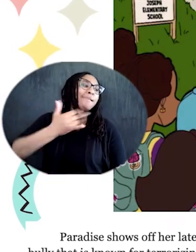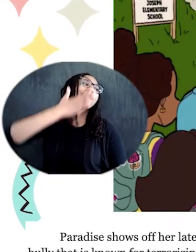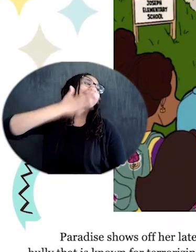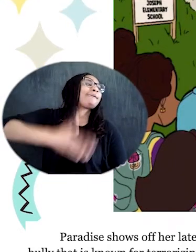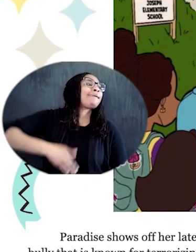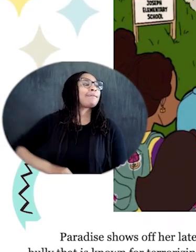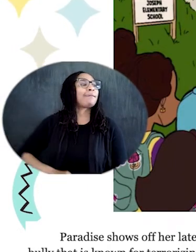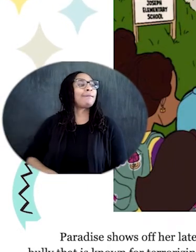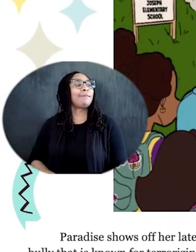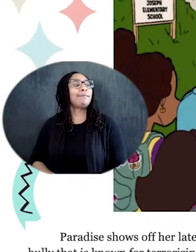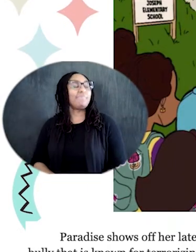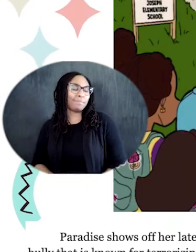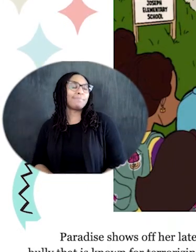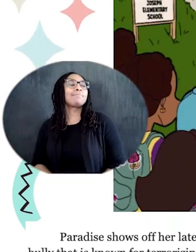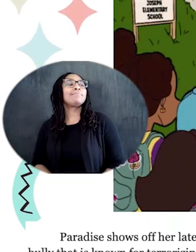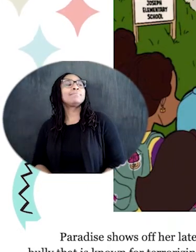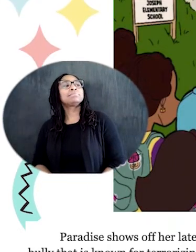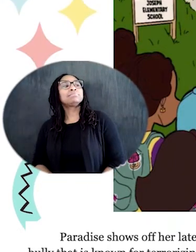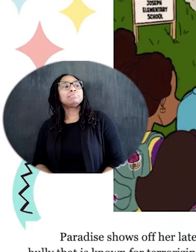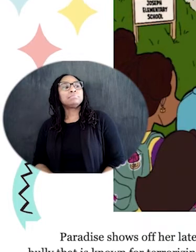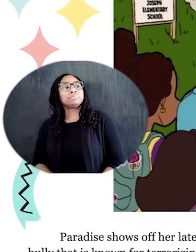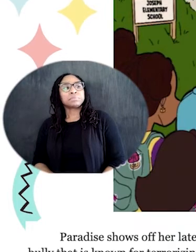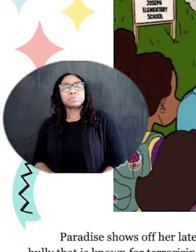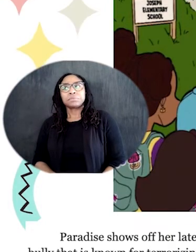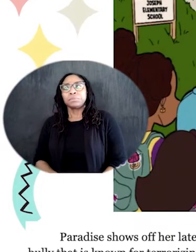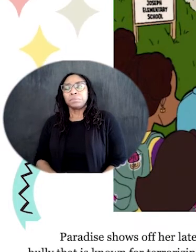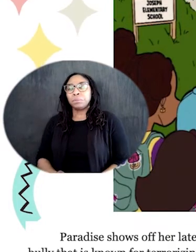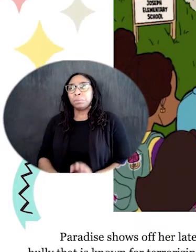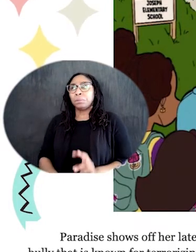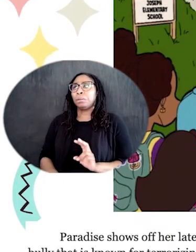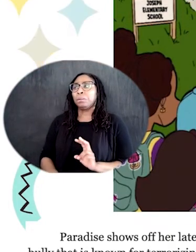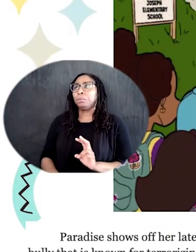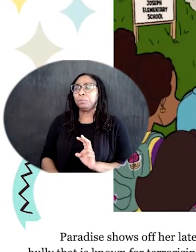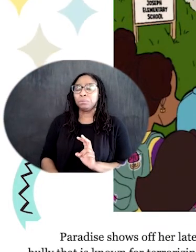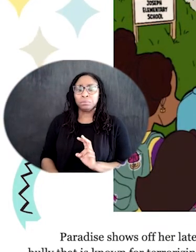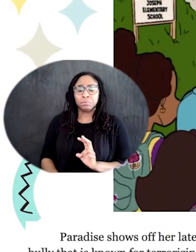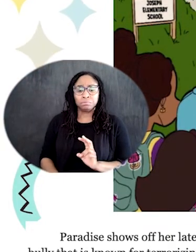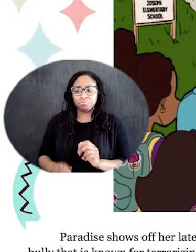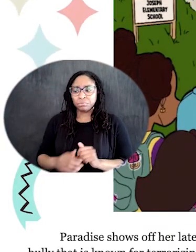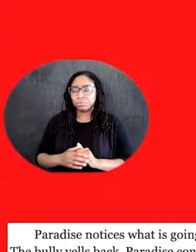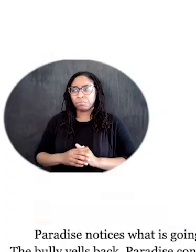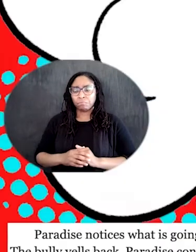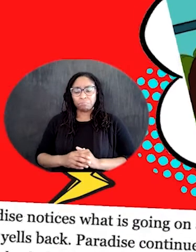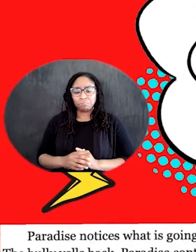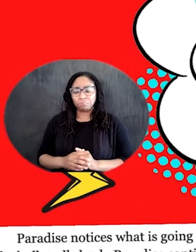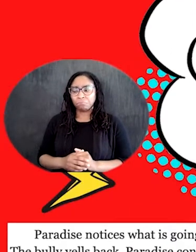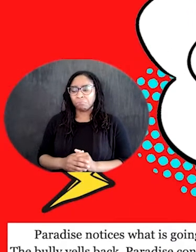me. Thanks," the bully says. Cammy starts to cry.